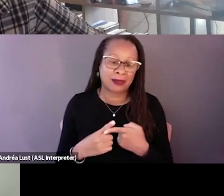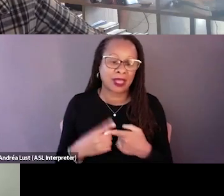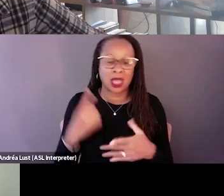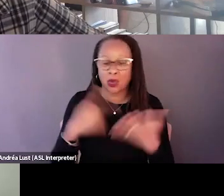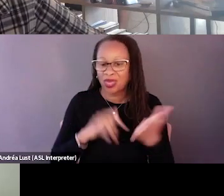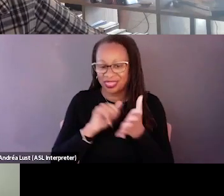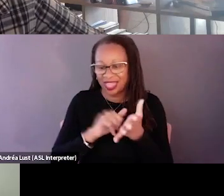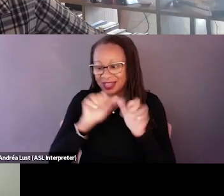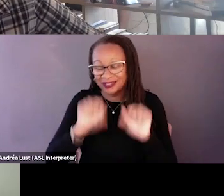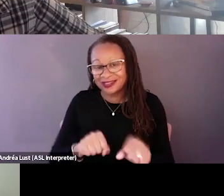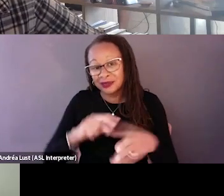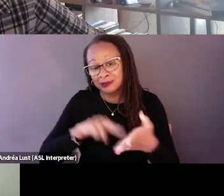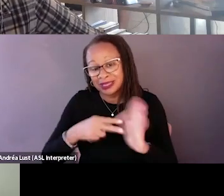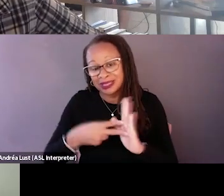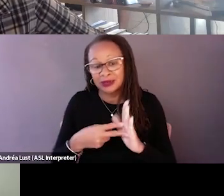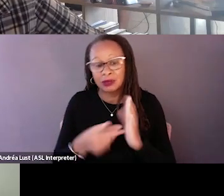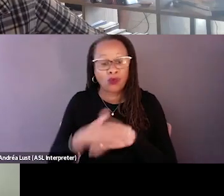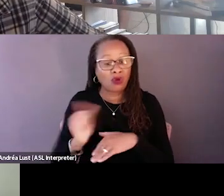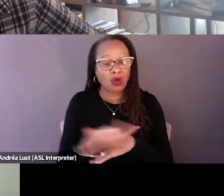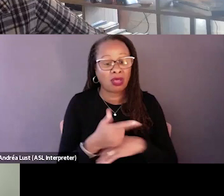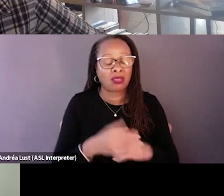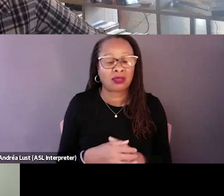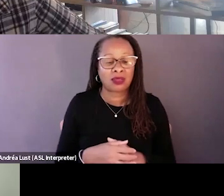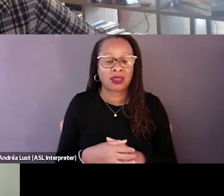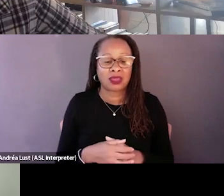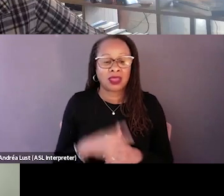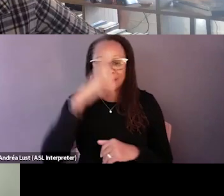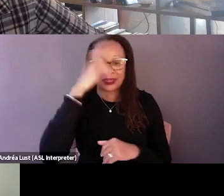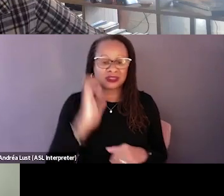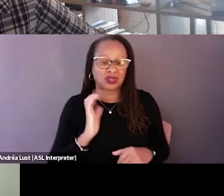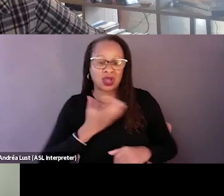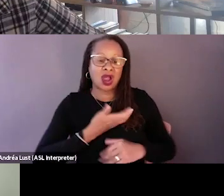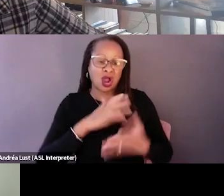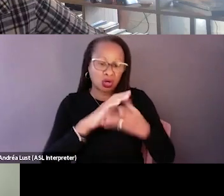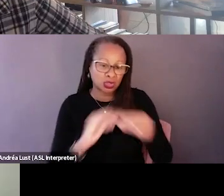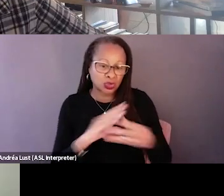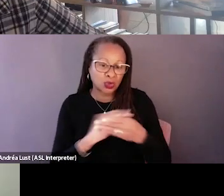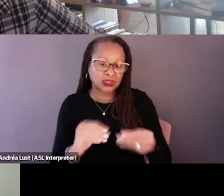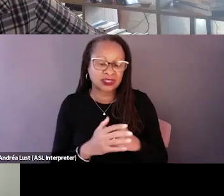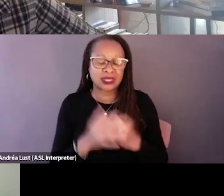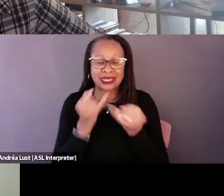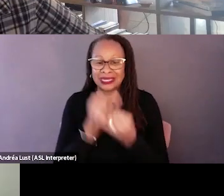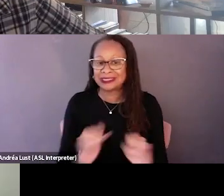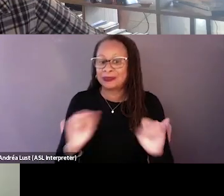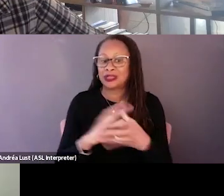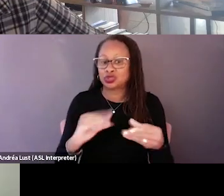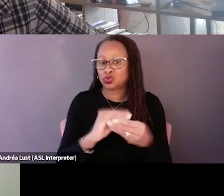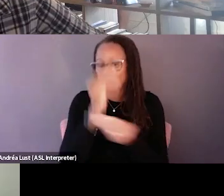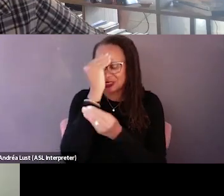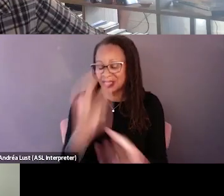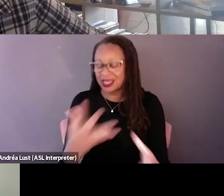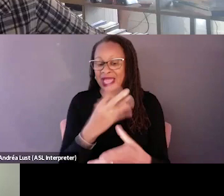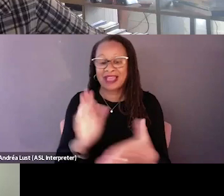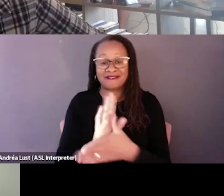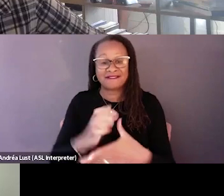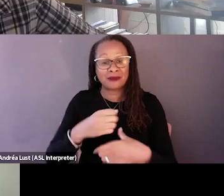that could mean, largely because our stories, independent storytelling and filmmaking is